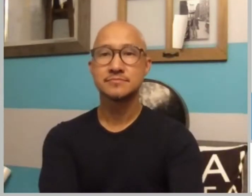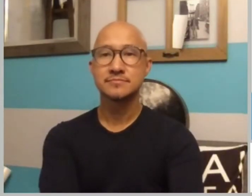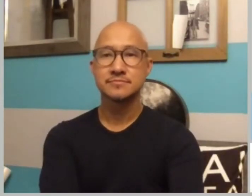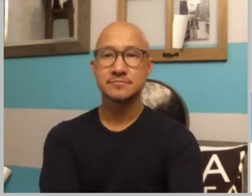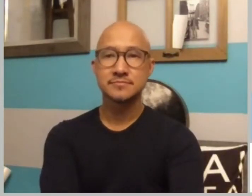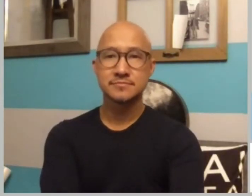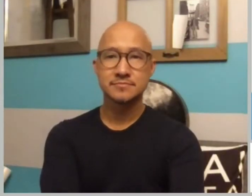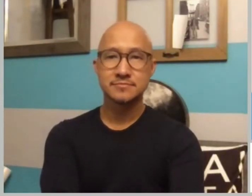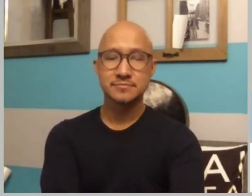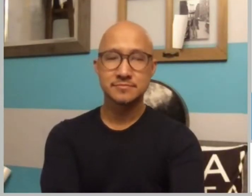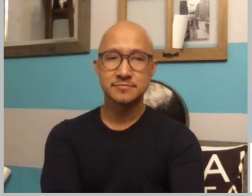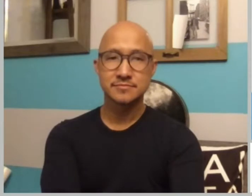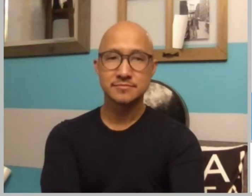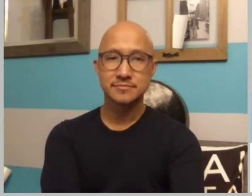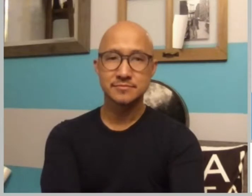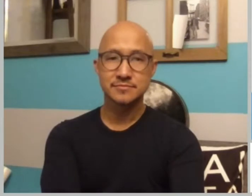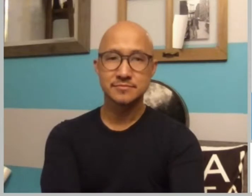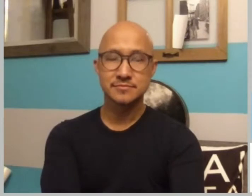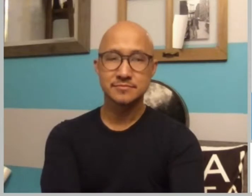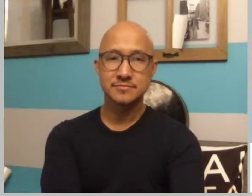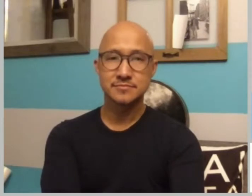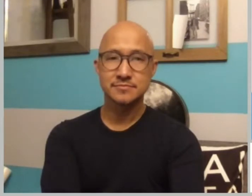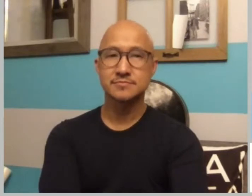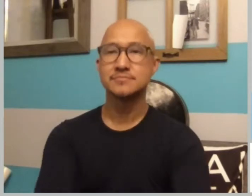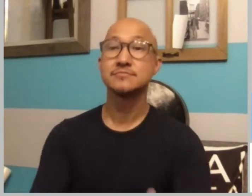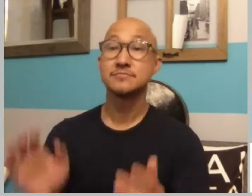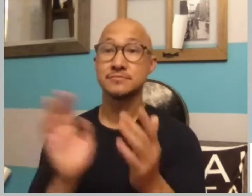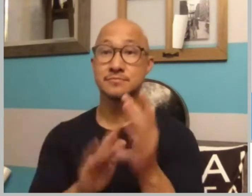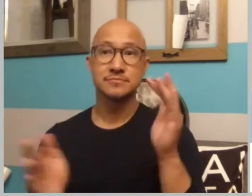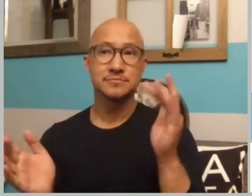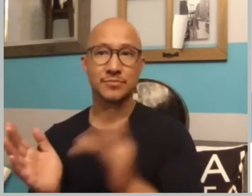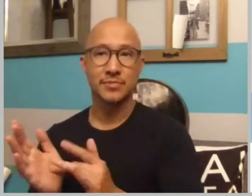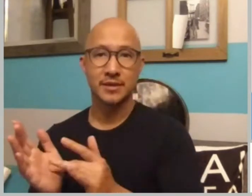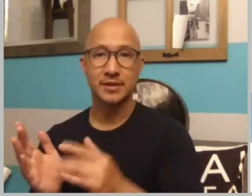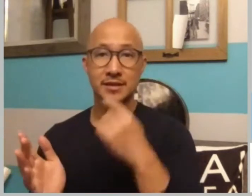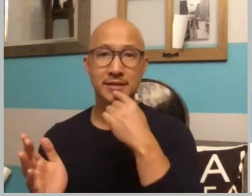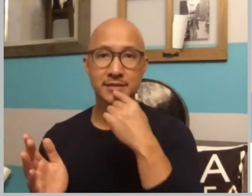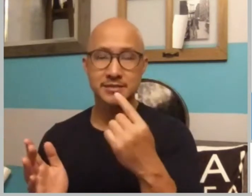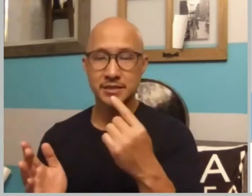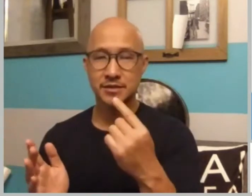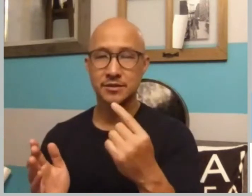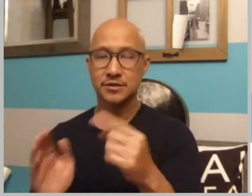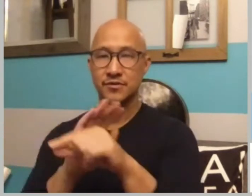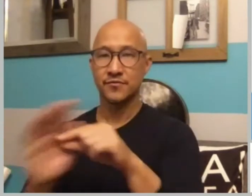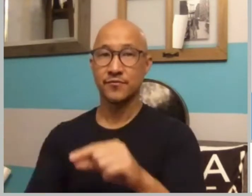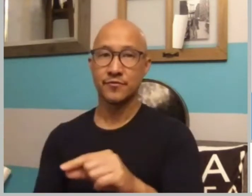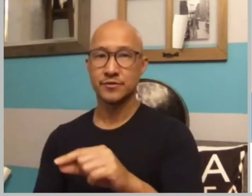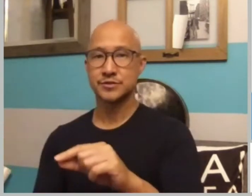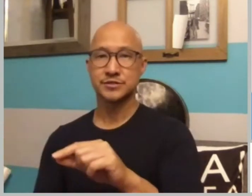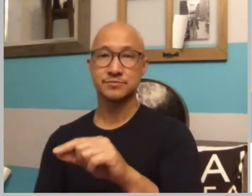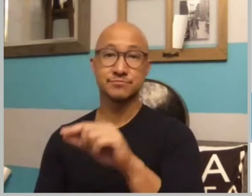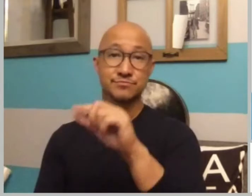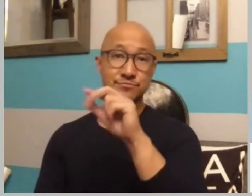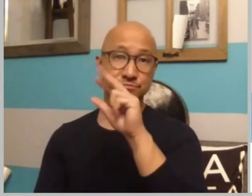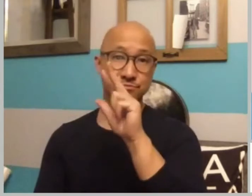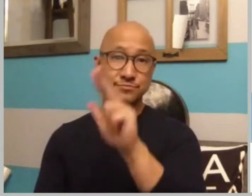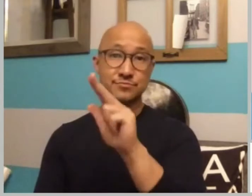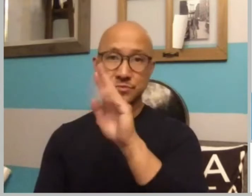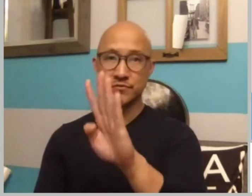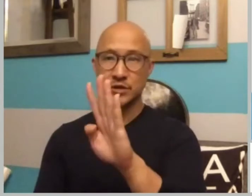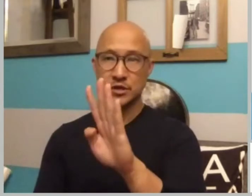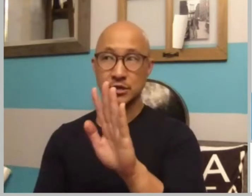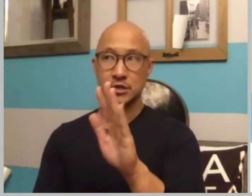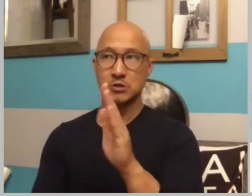they were sent to arrest Jesus. It says Jesus responded in verse 34, "You will see me, you will seek me, and you will not find